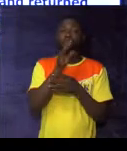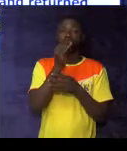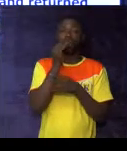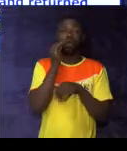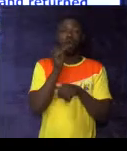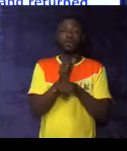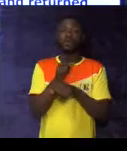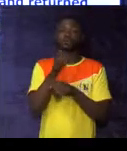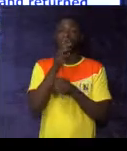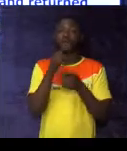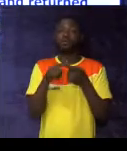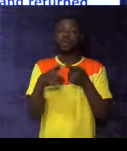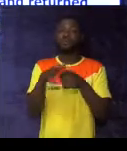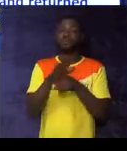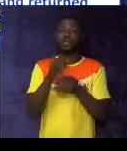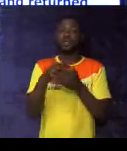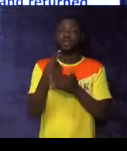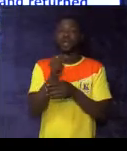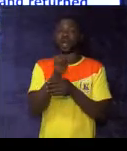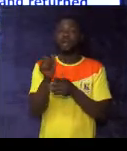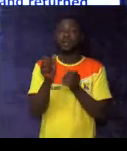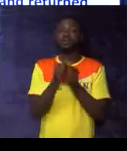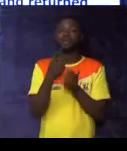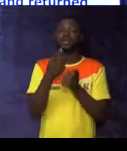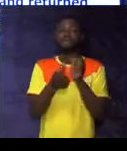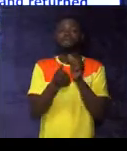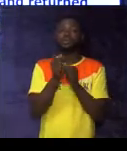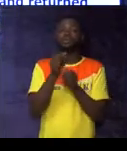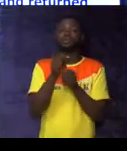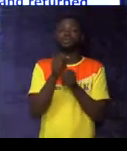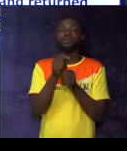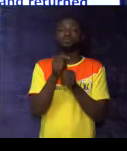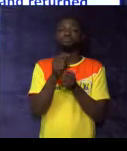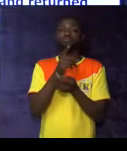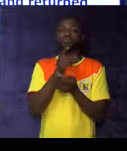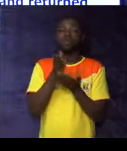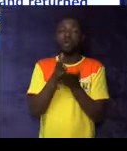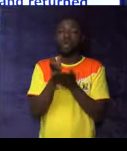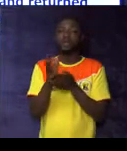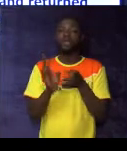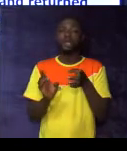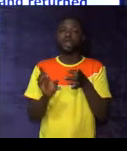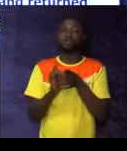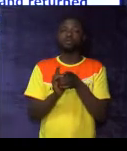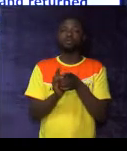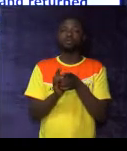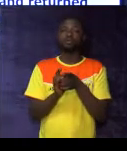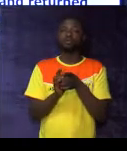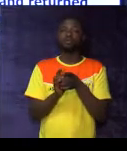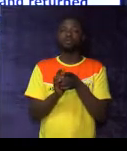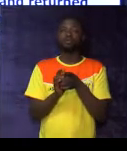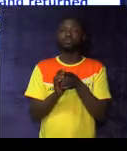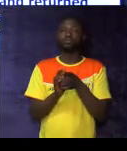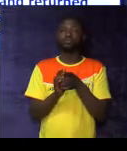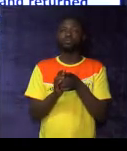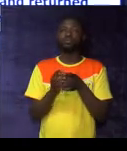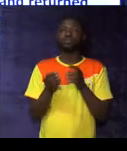is your homework. You are to fill in the gaps with the most suitable conjunctions.